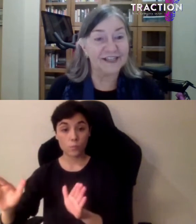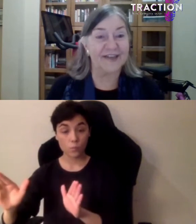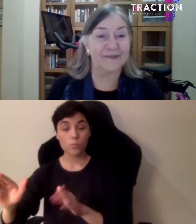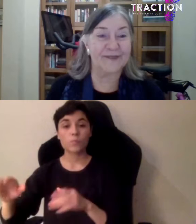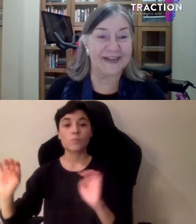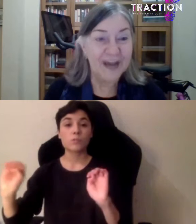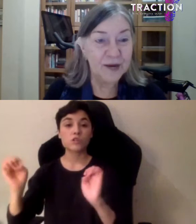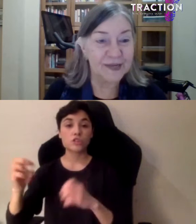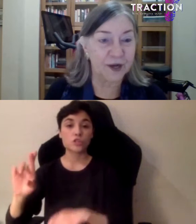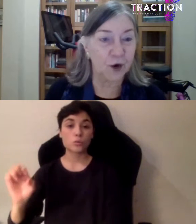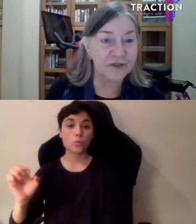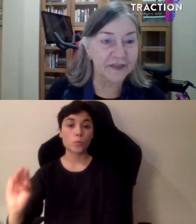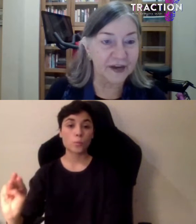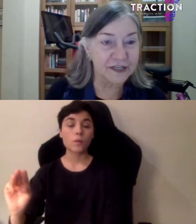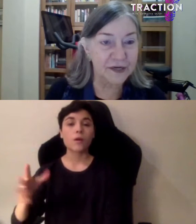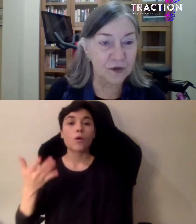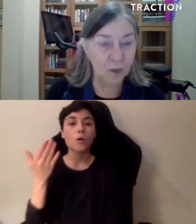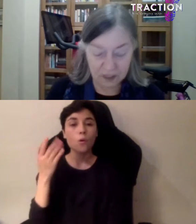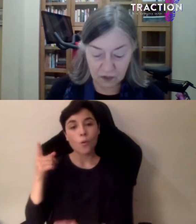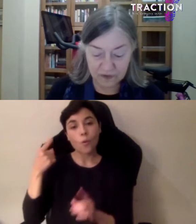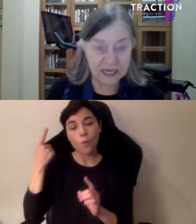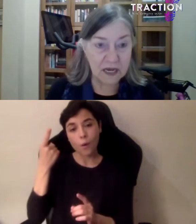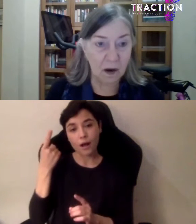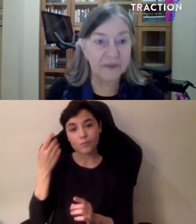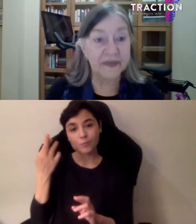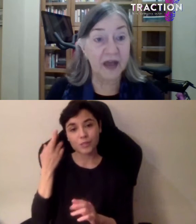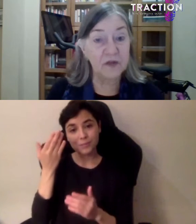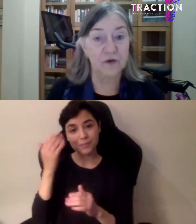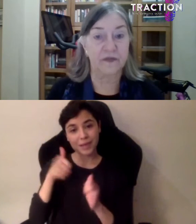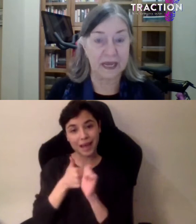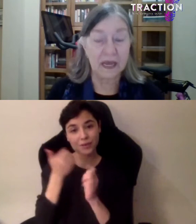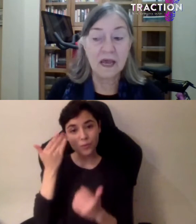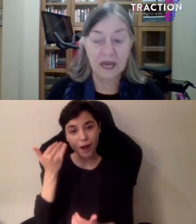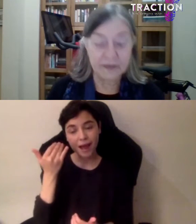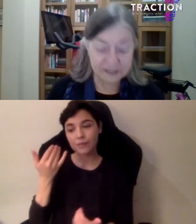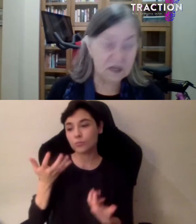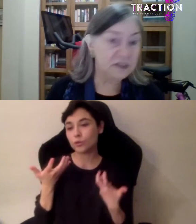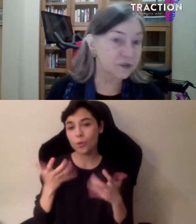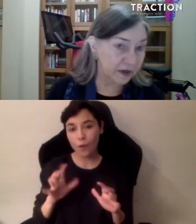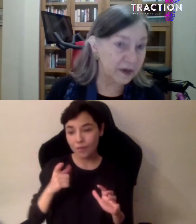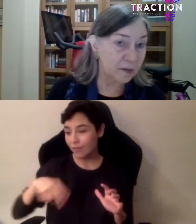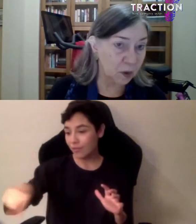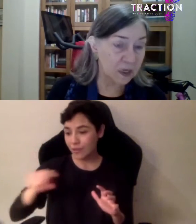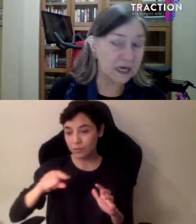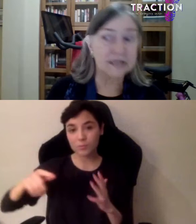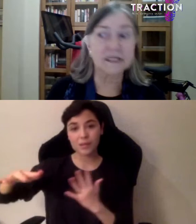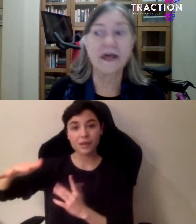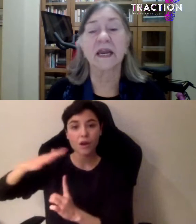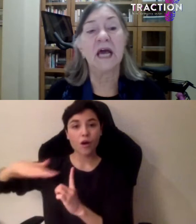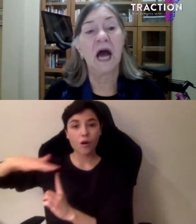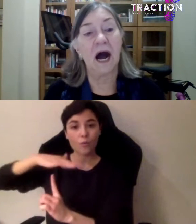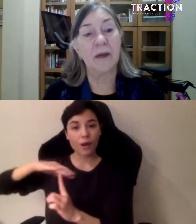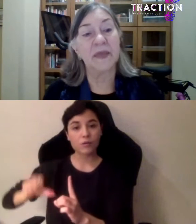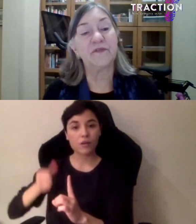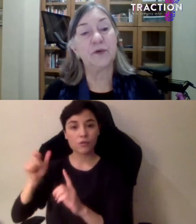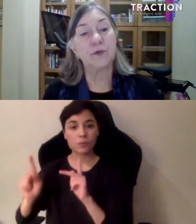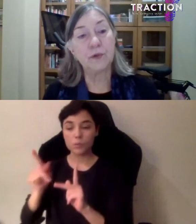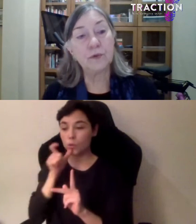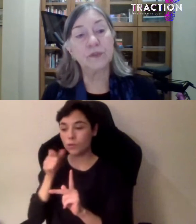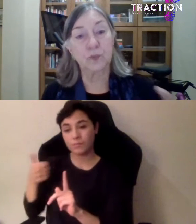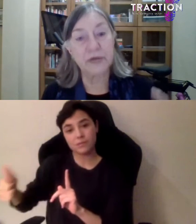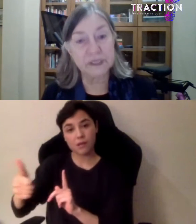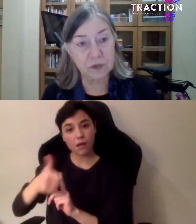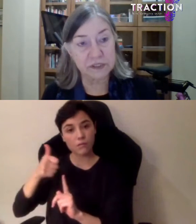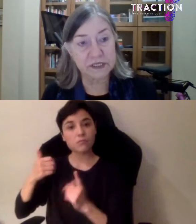then everybody, there's COVID there, so you don't want to go to the ER. But the other thing, and this is also very important, is that if